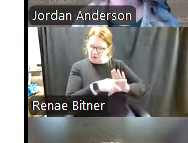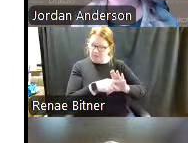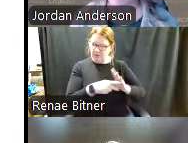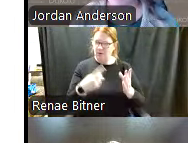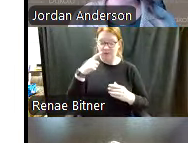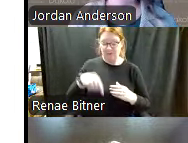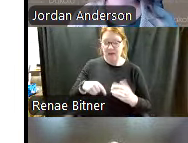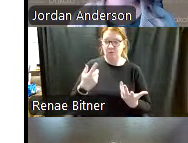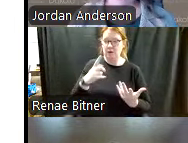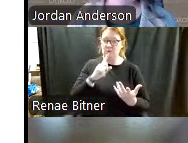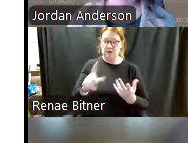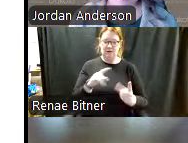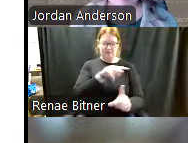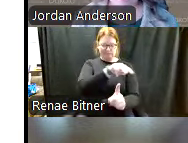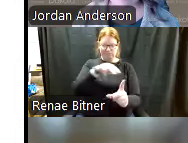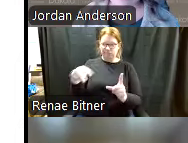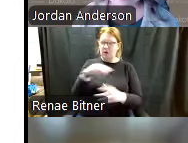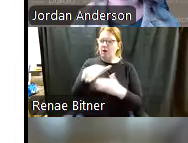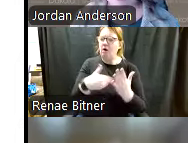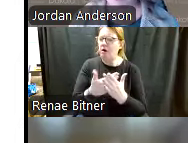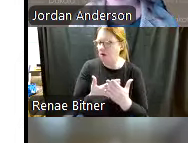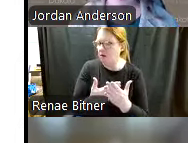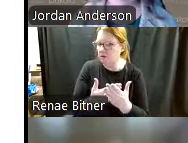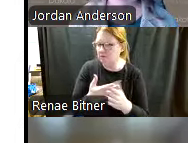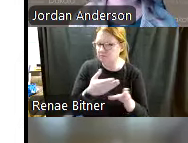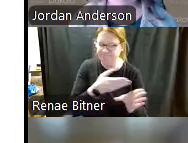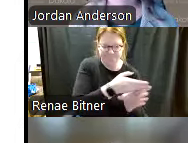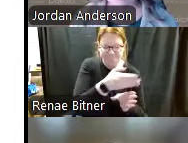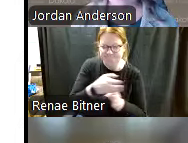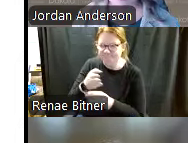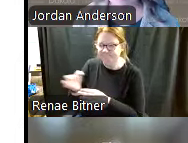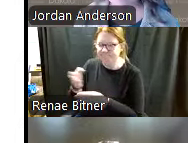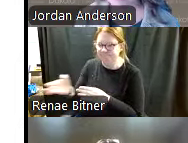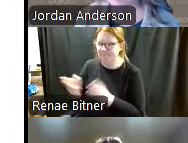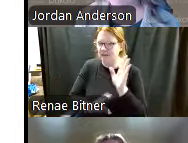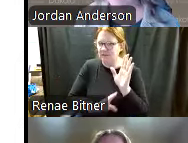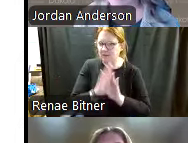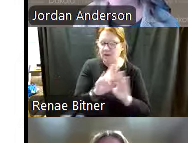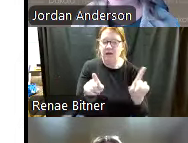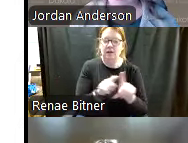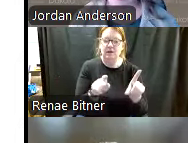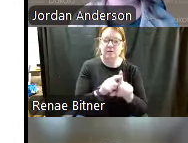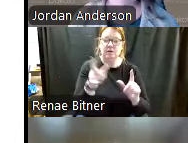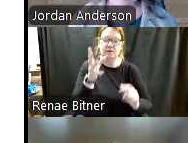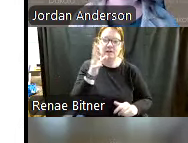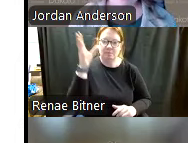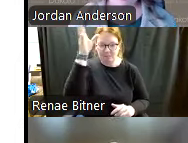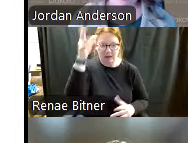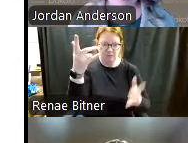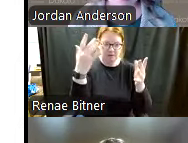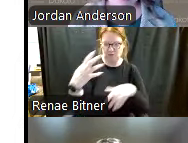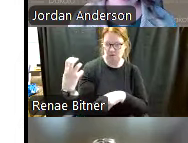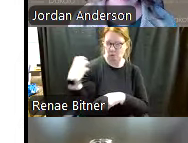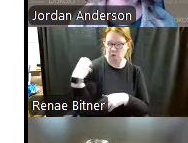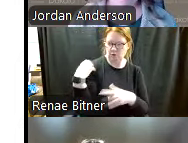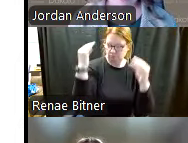areas of development. We focus on that routine-based parent coaching through our home visiting services. And funding is through